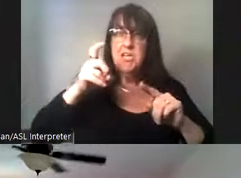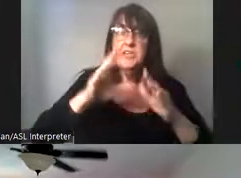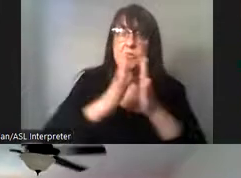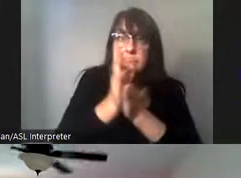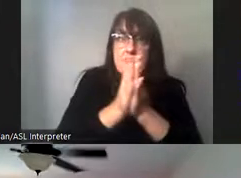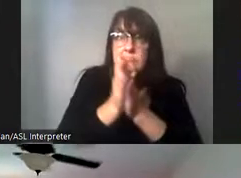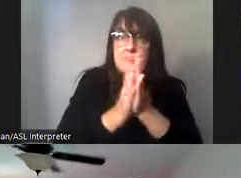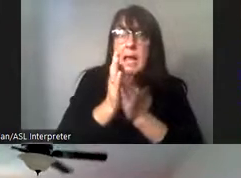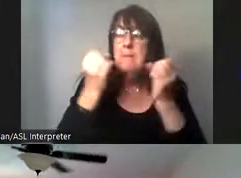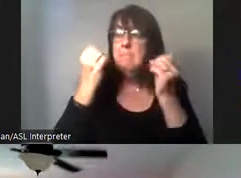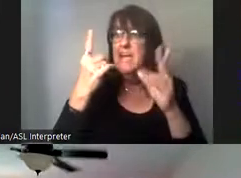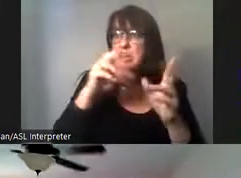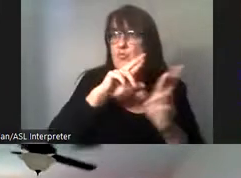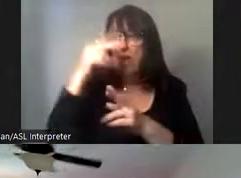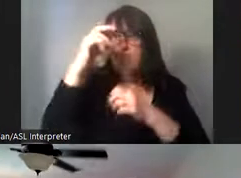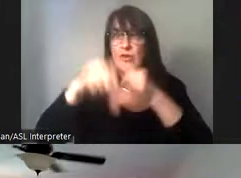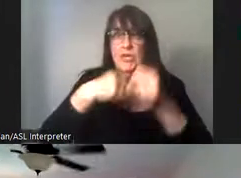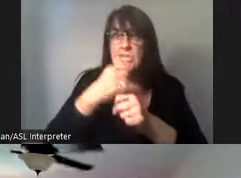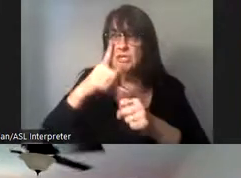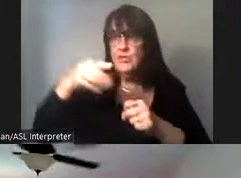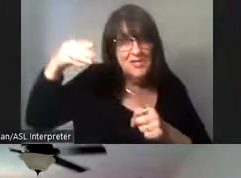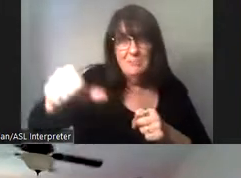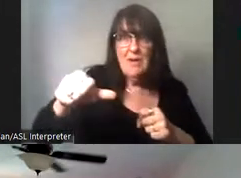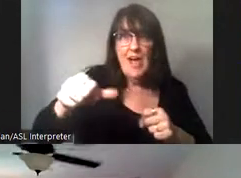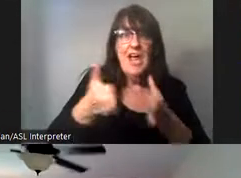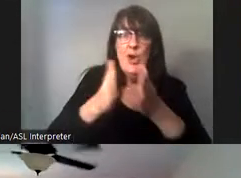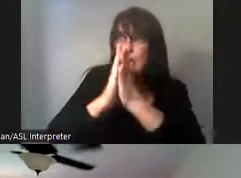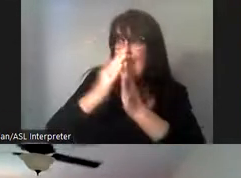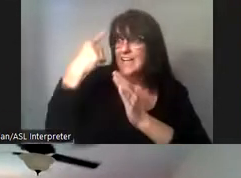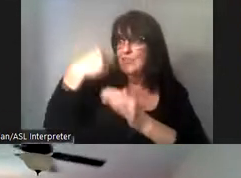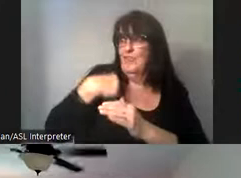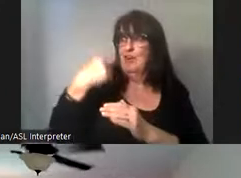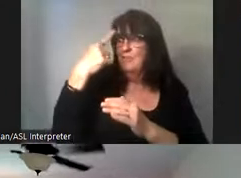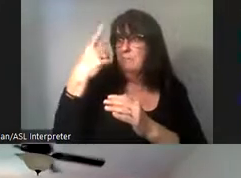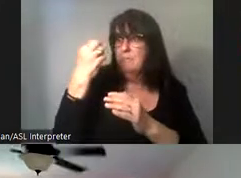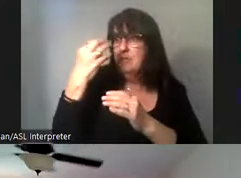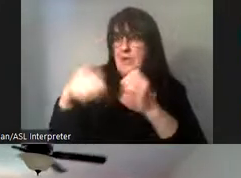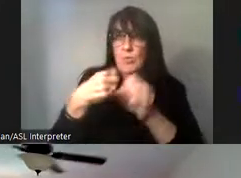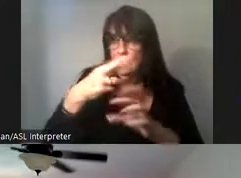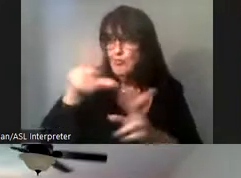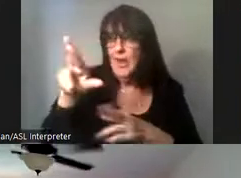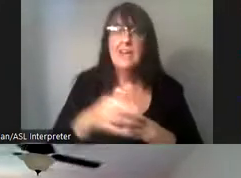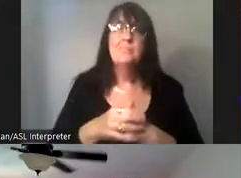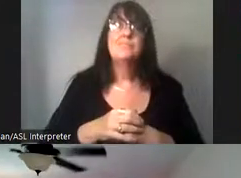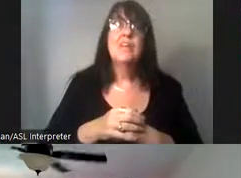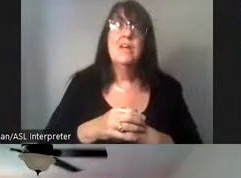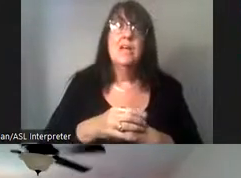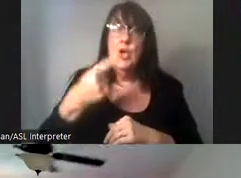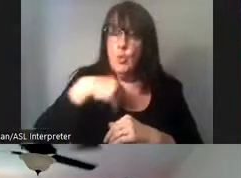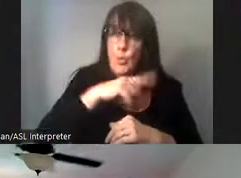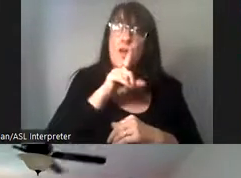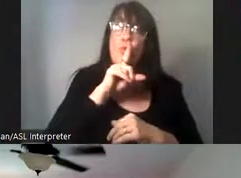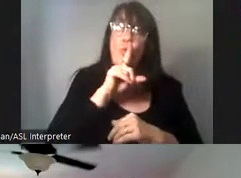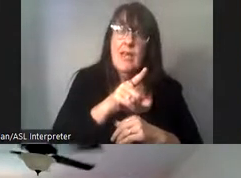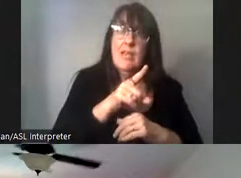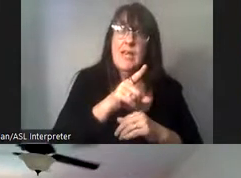been ready for years. You guys just need to buy this stuff. You've been asking for it enough already. We're ready. So we actually do regularly need